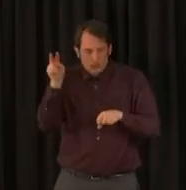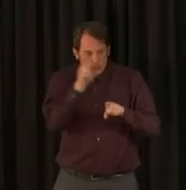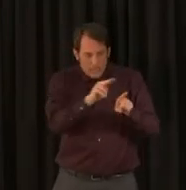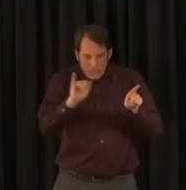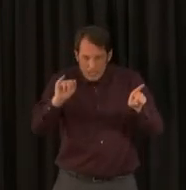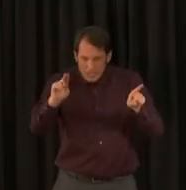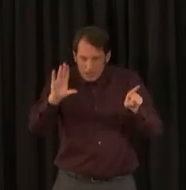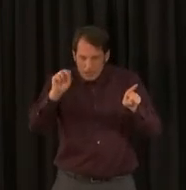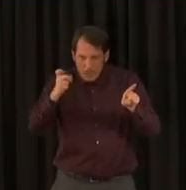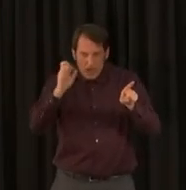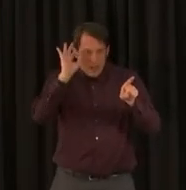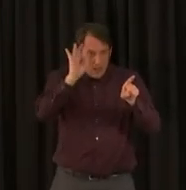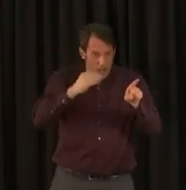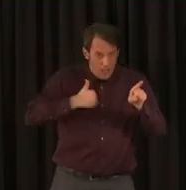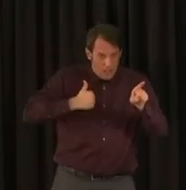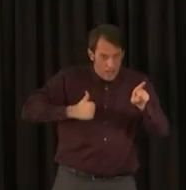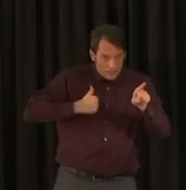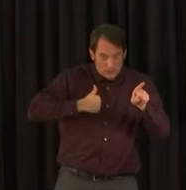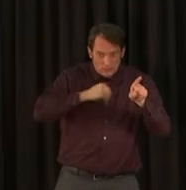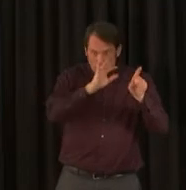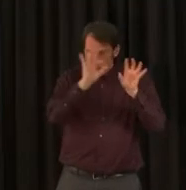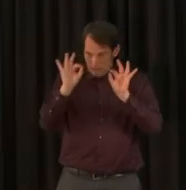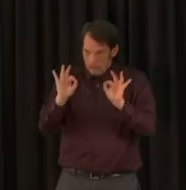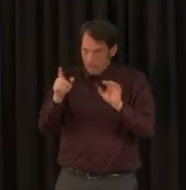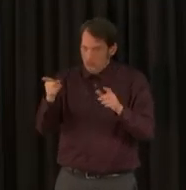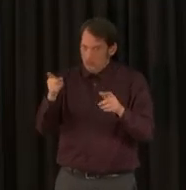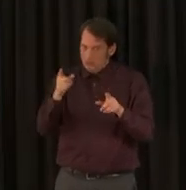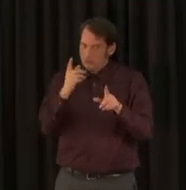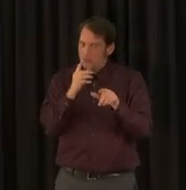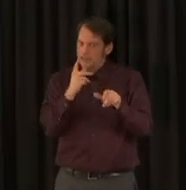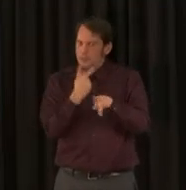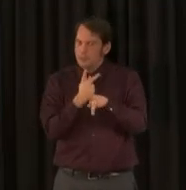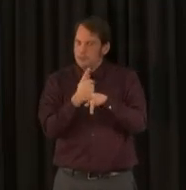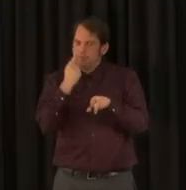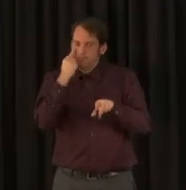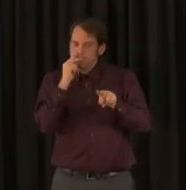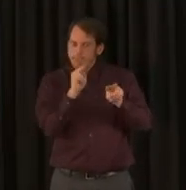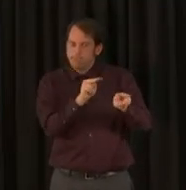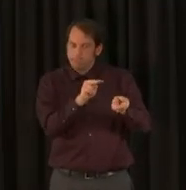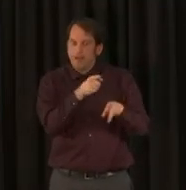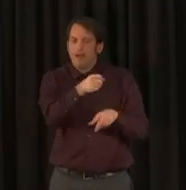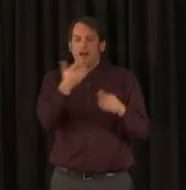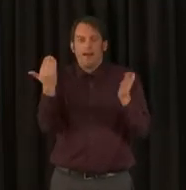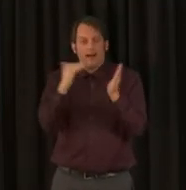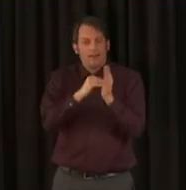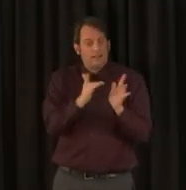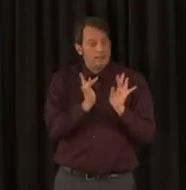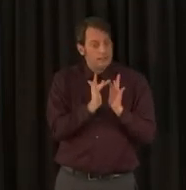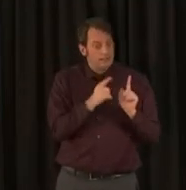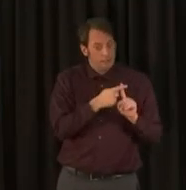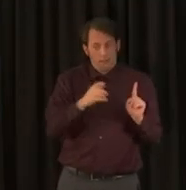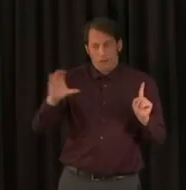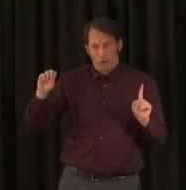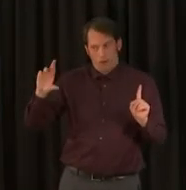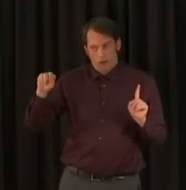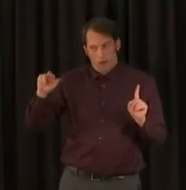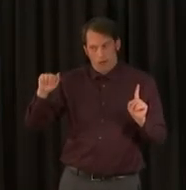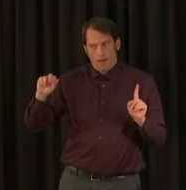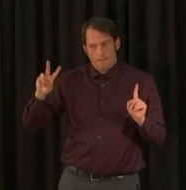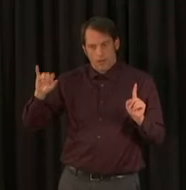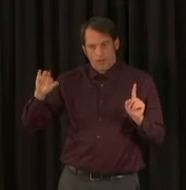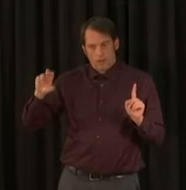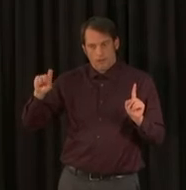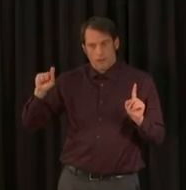those on the Bridge Fund page of the coronavirus.dc.gov website, just to make sure things don't go to your